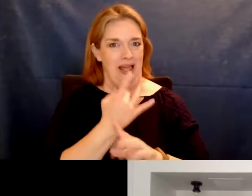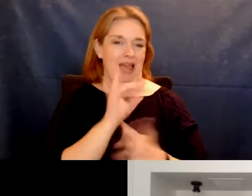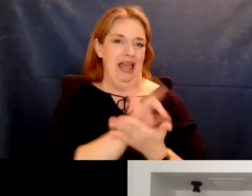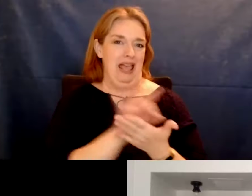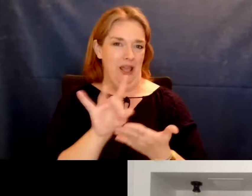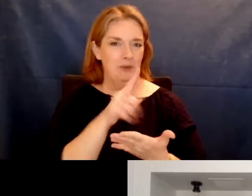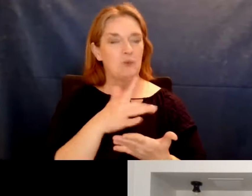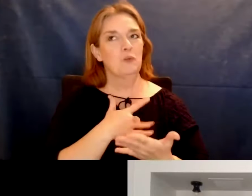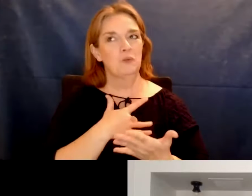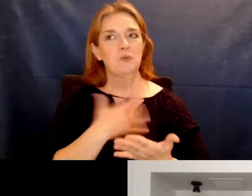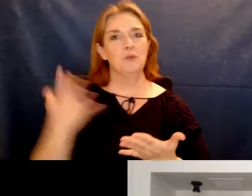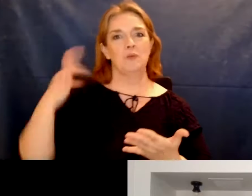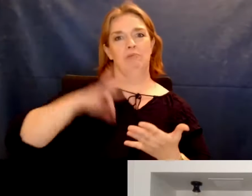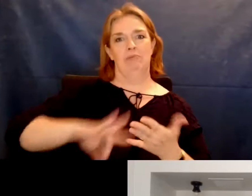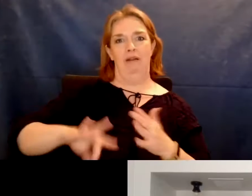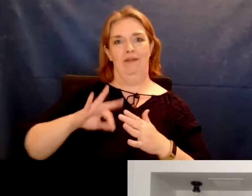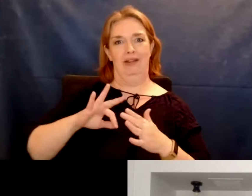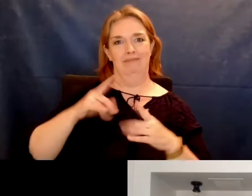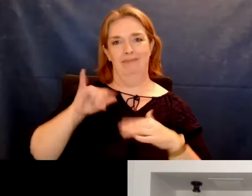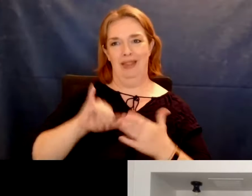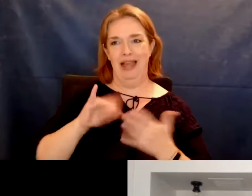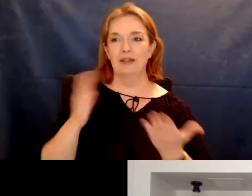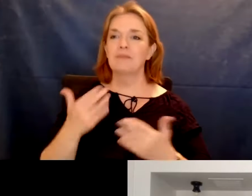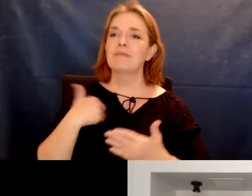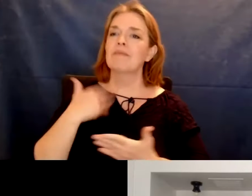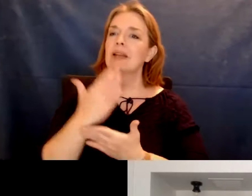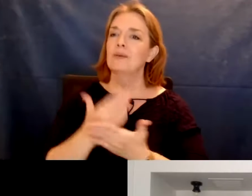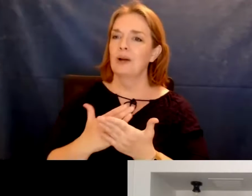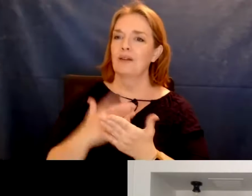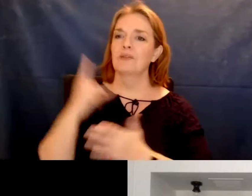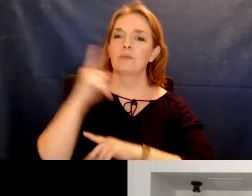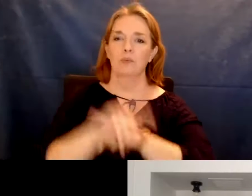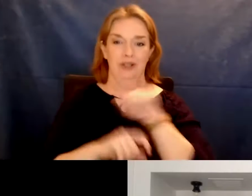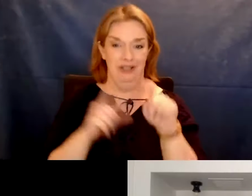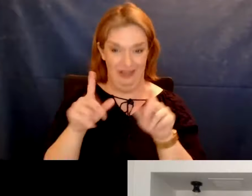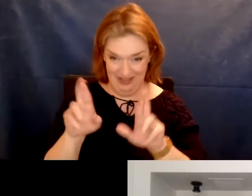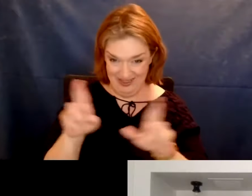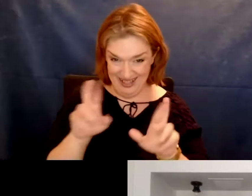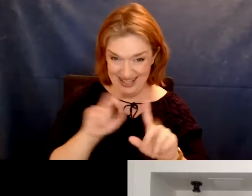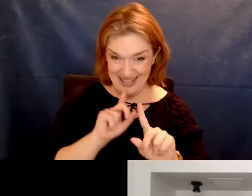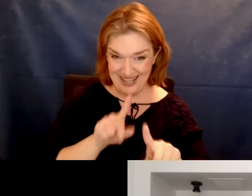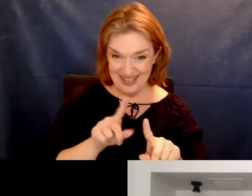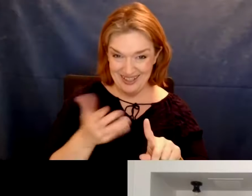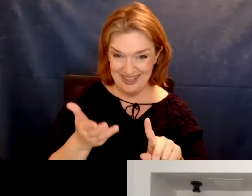able to explore that here. I think we've got some questions coming in. Are you ready to answer some questions?